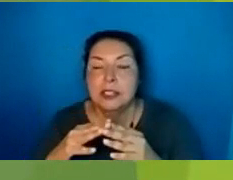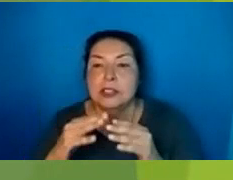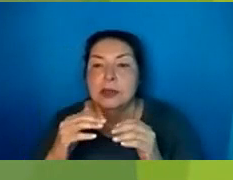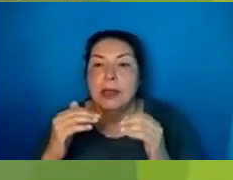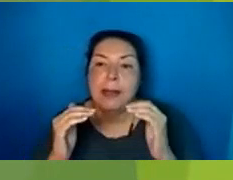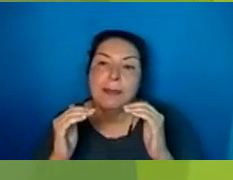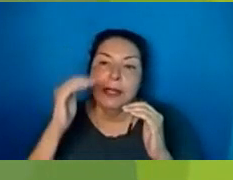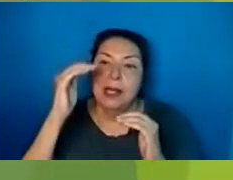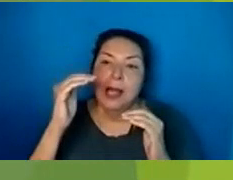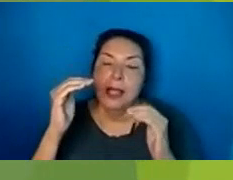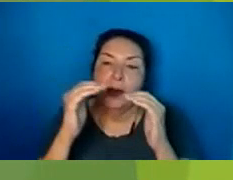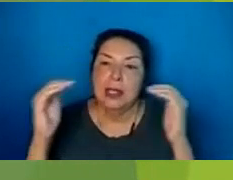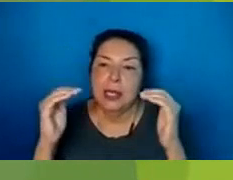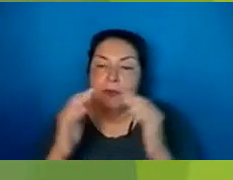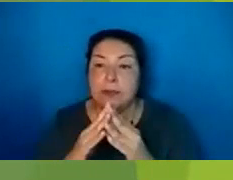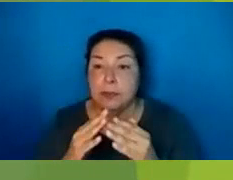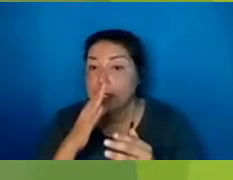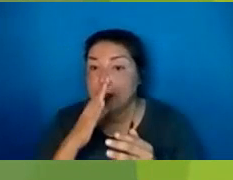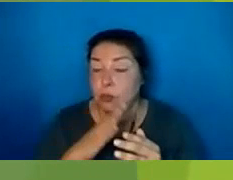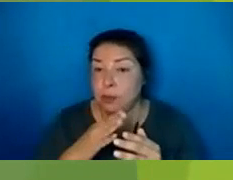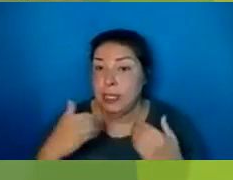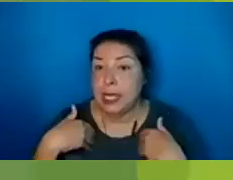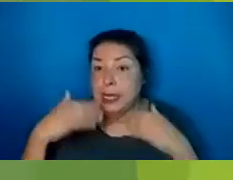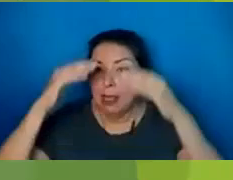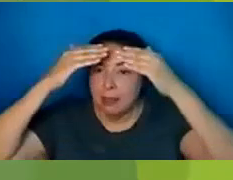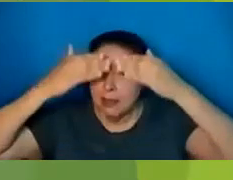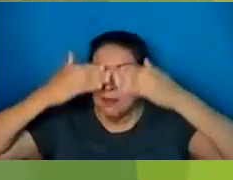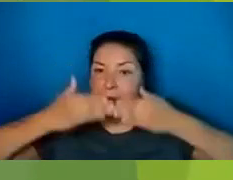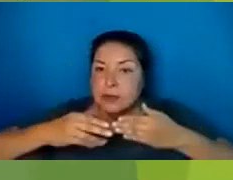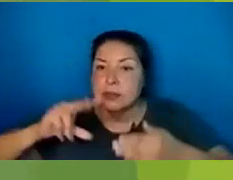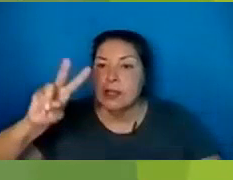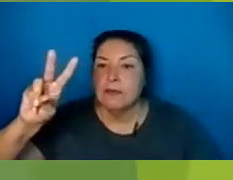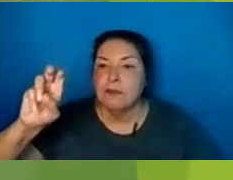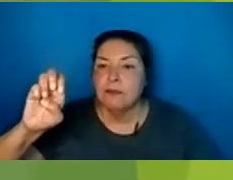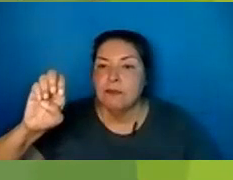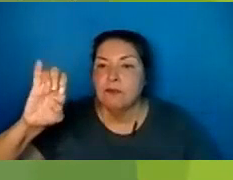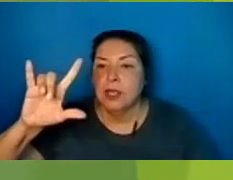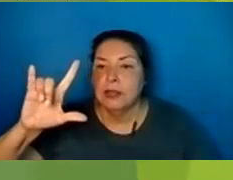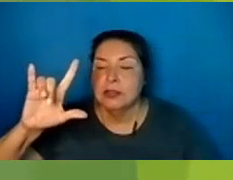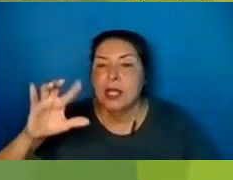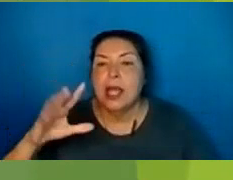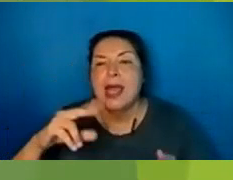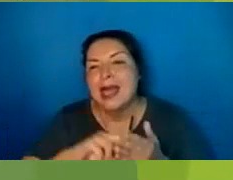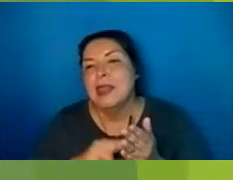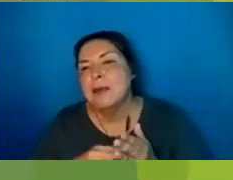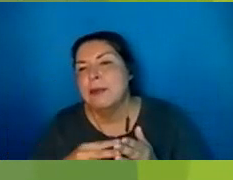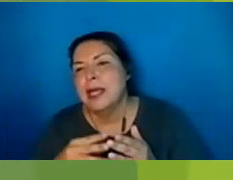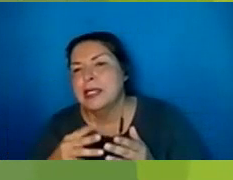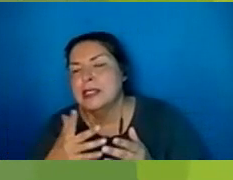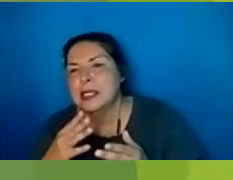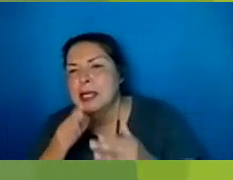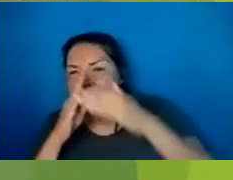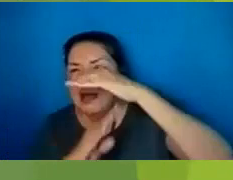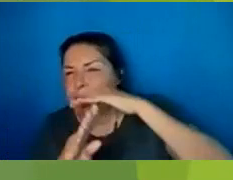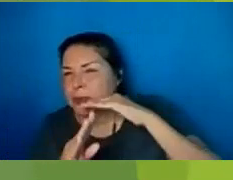the women had these veils on, and that was a sign of piety, and that's going to be ripped off for